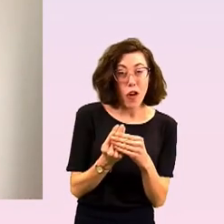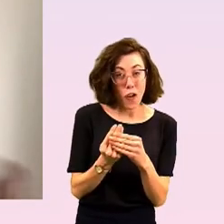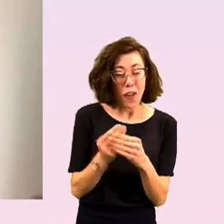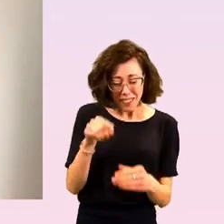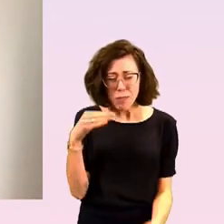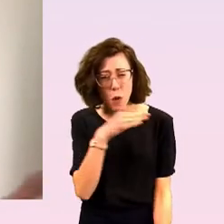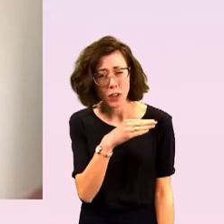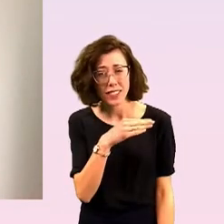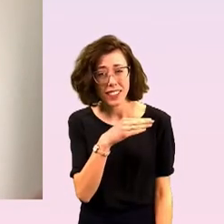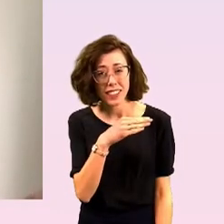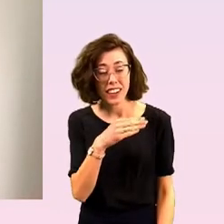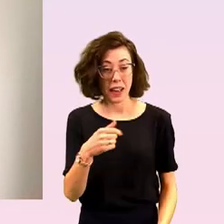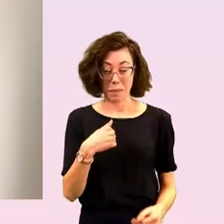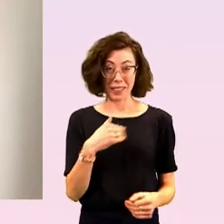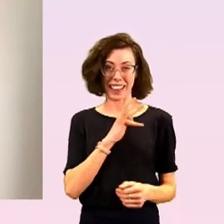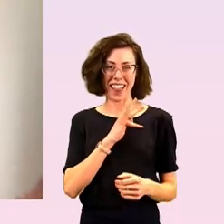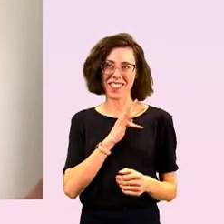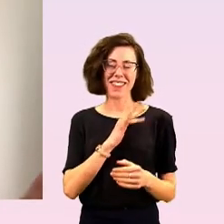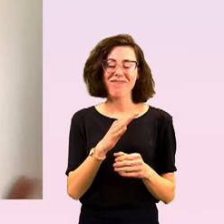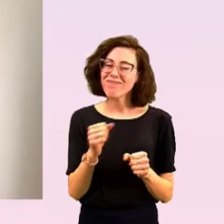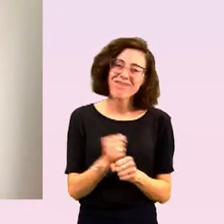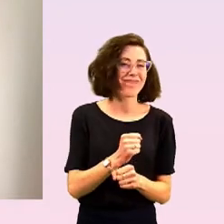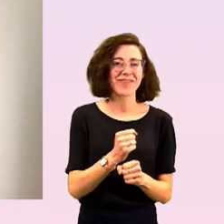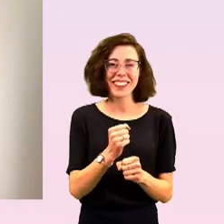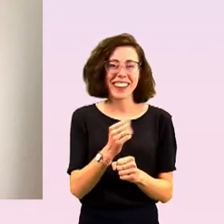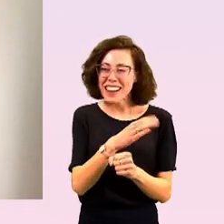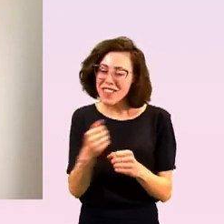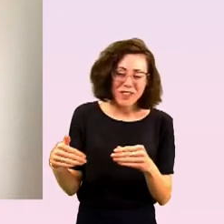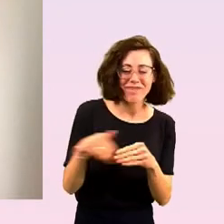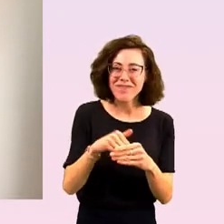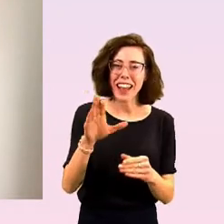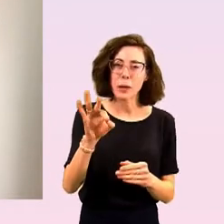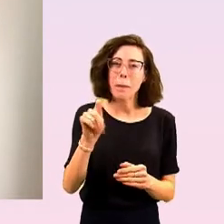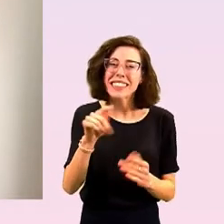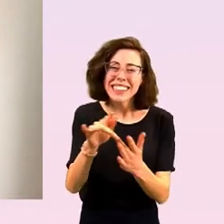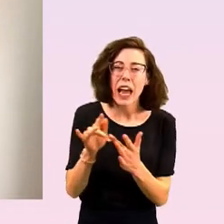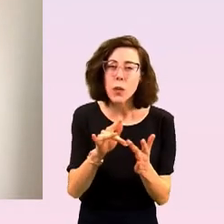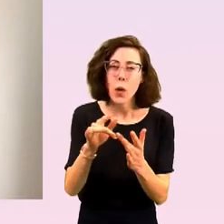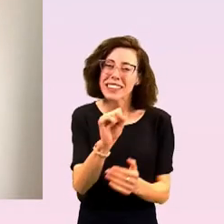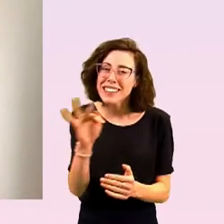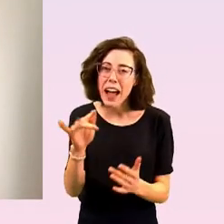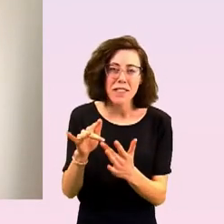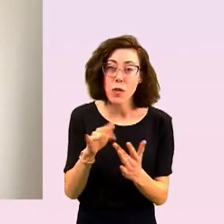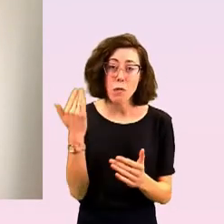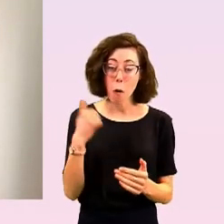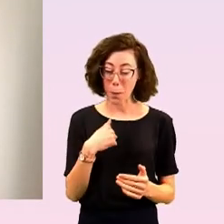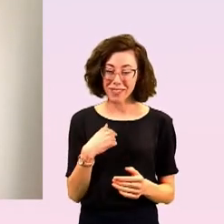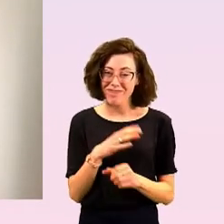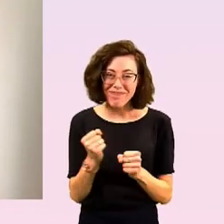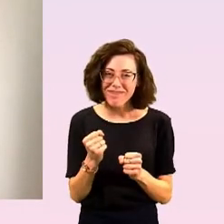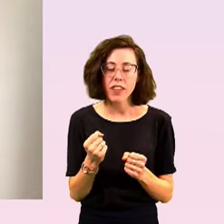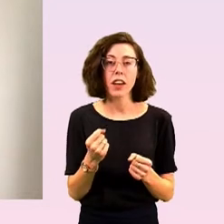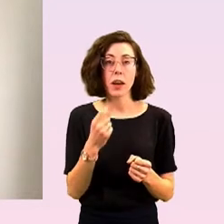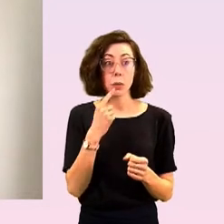and I've never been, unfortunately, I've never been part of an LGBT staff network, but I was invited down